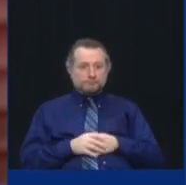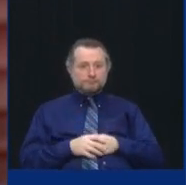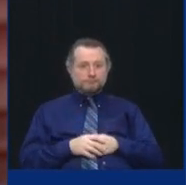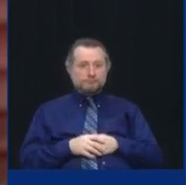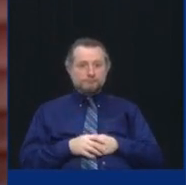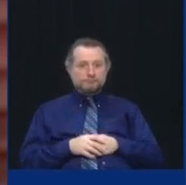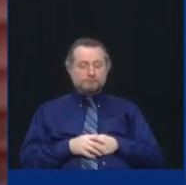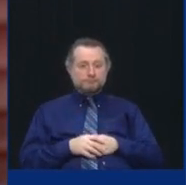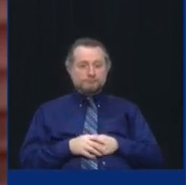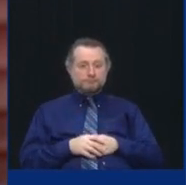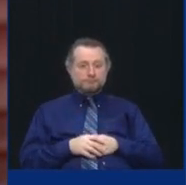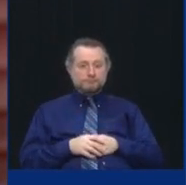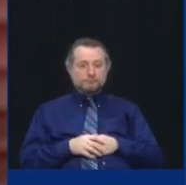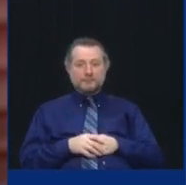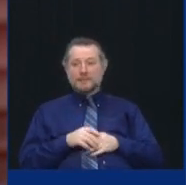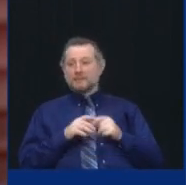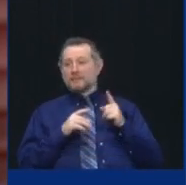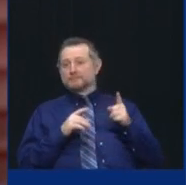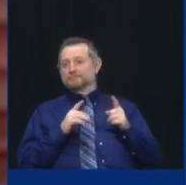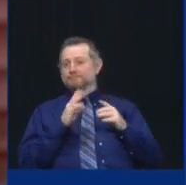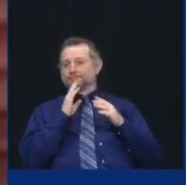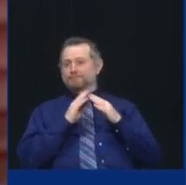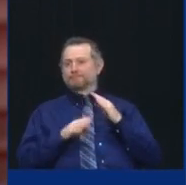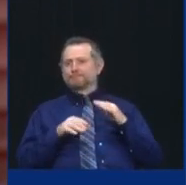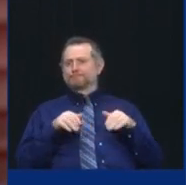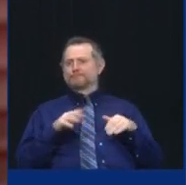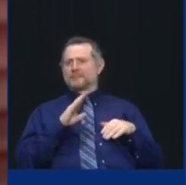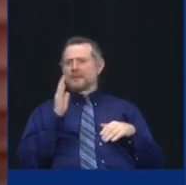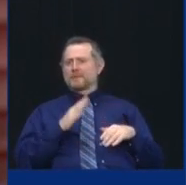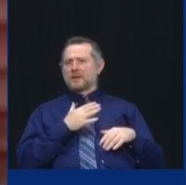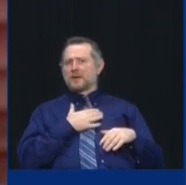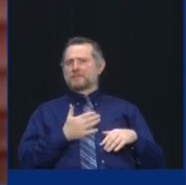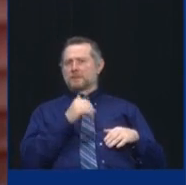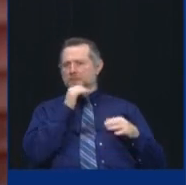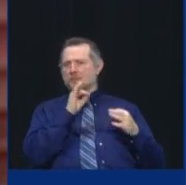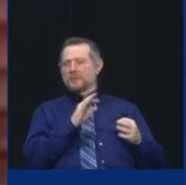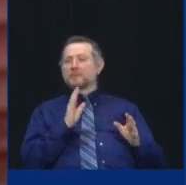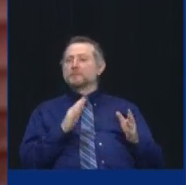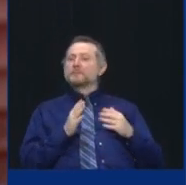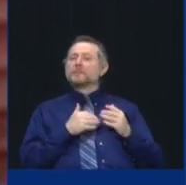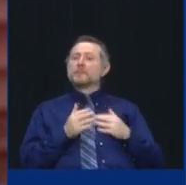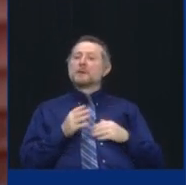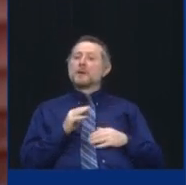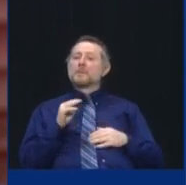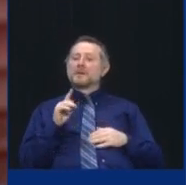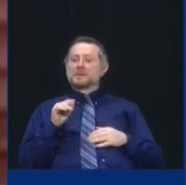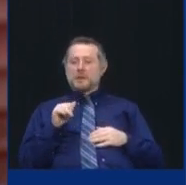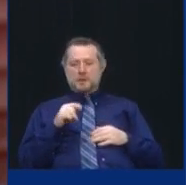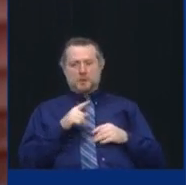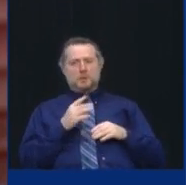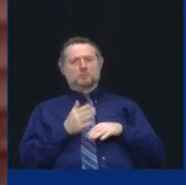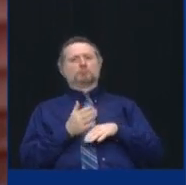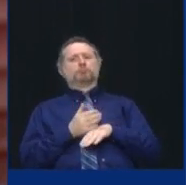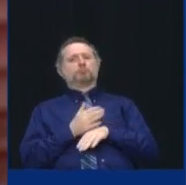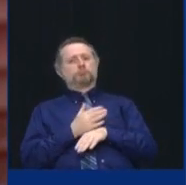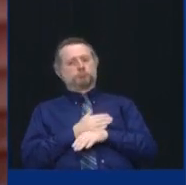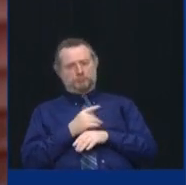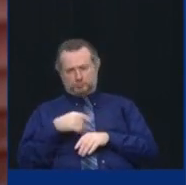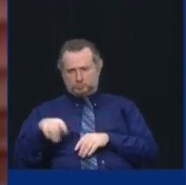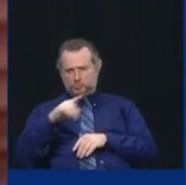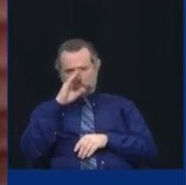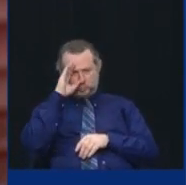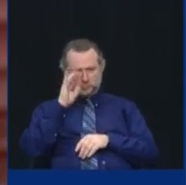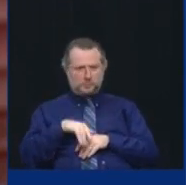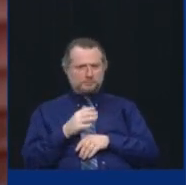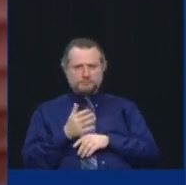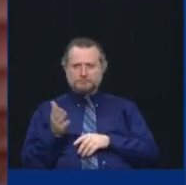And he wouldn't even claim that he achieved perfection. The MTA has made tremendous progress, and you know it. It